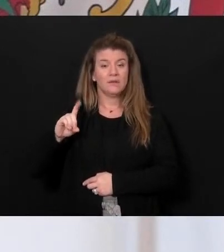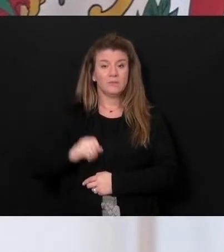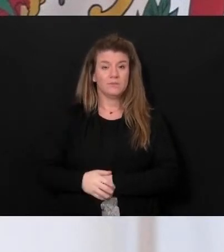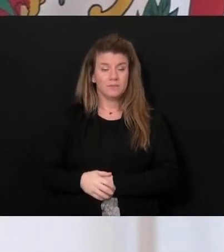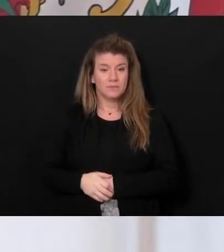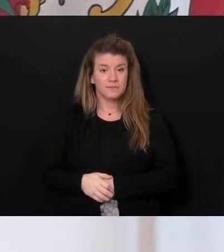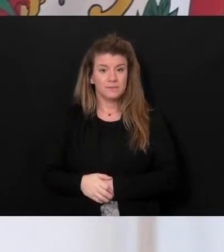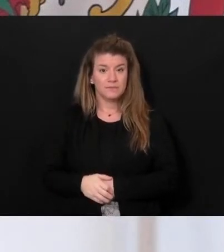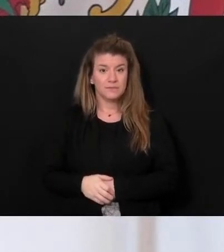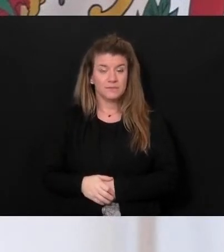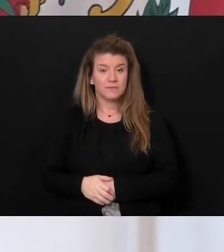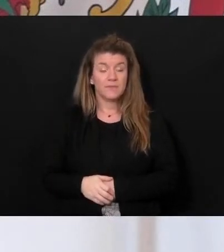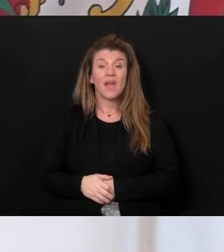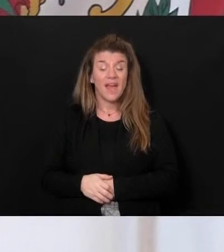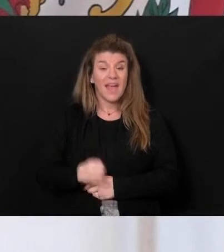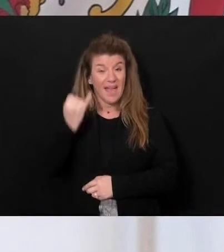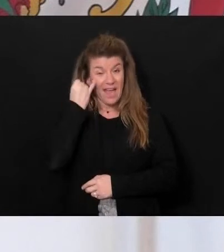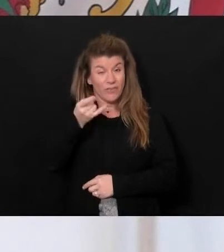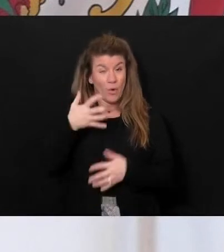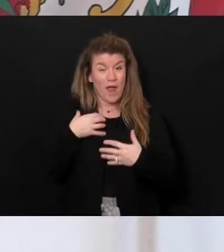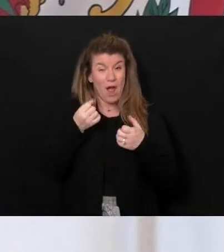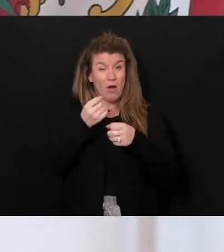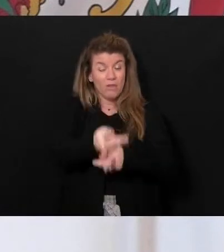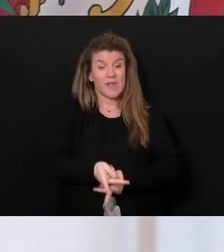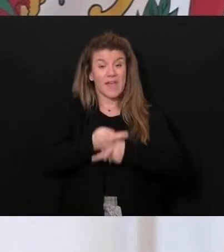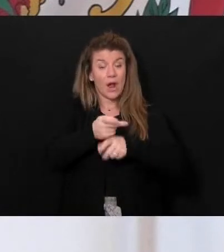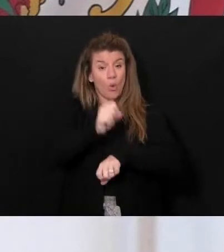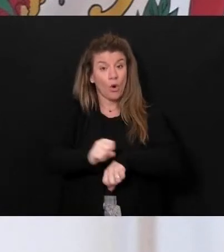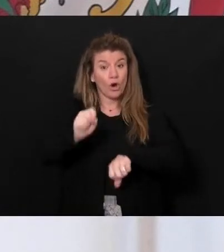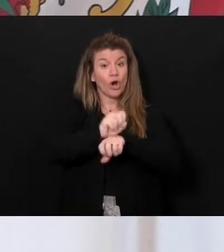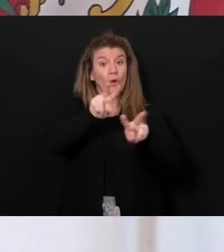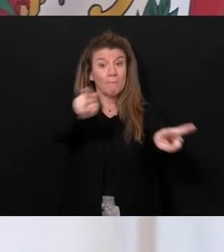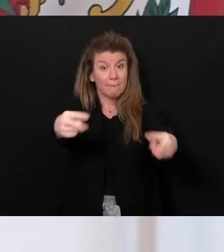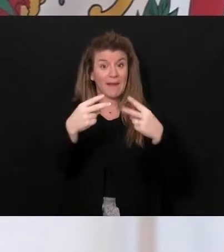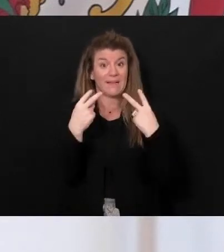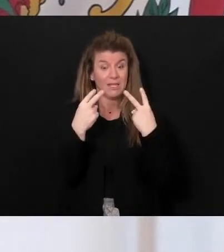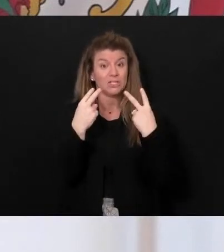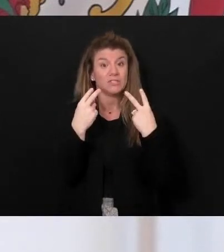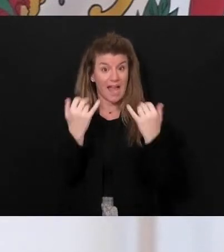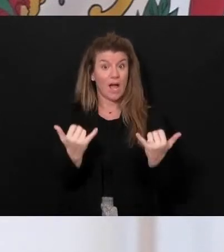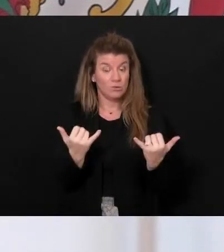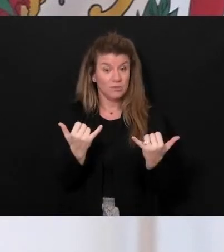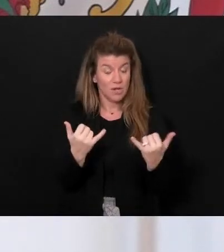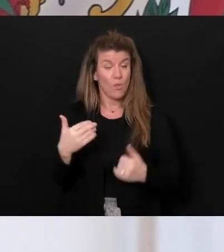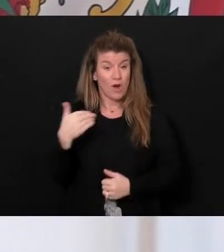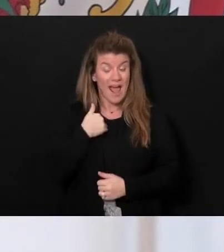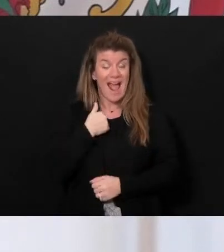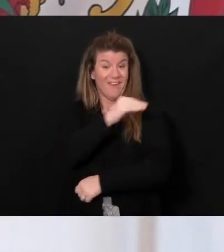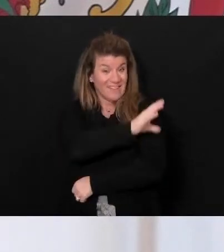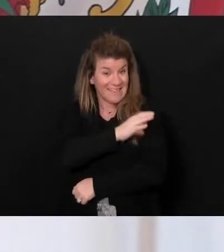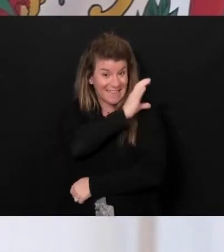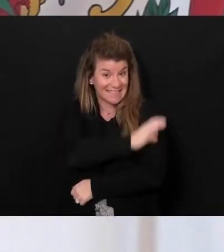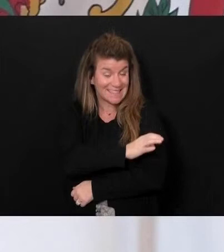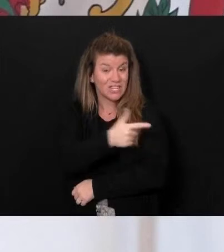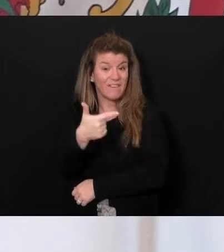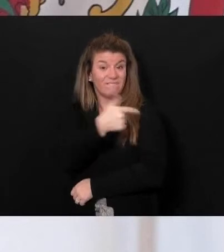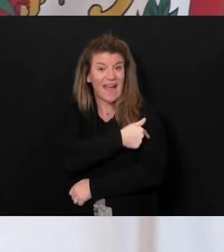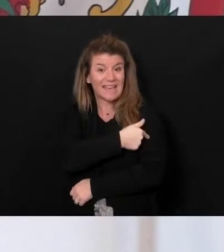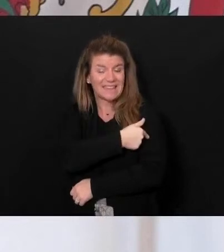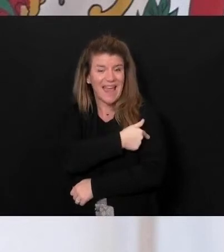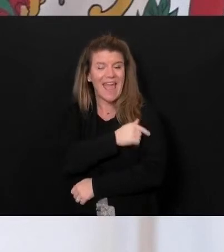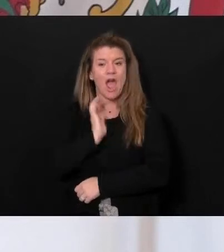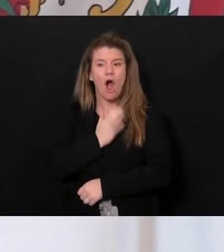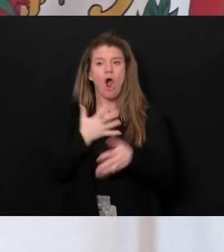one more time, but if you're a healthcare worker, you got to be listening to me right now. We're going to have clinics to vaccinate just